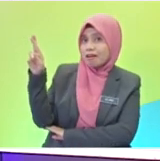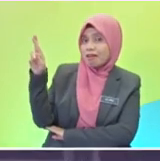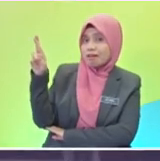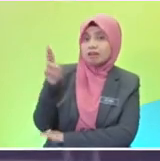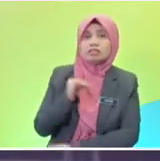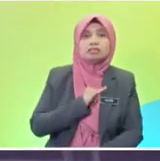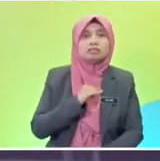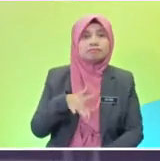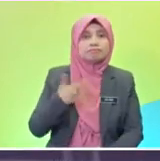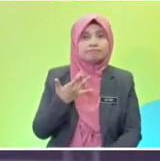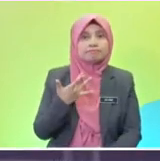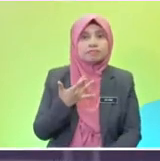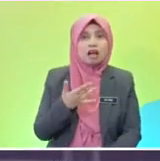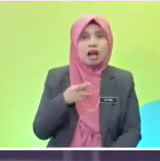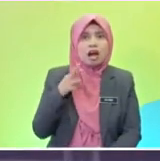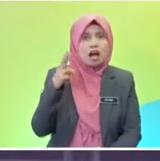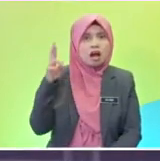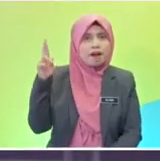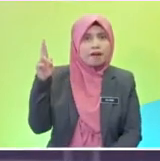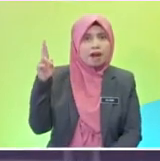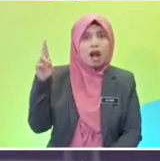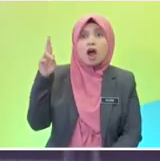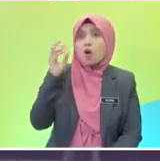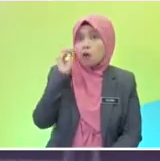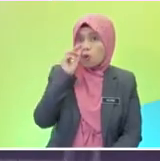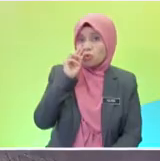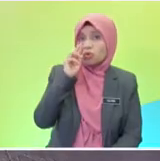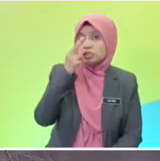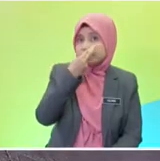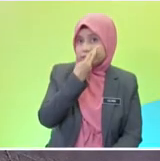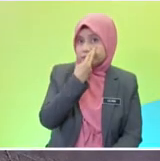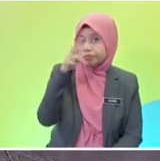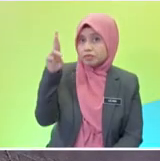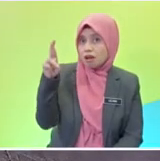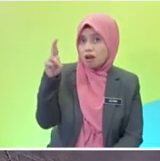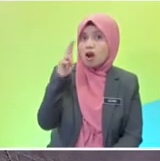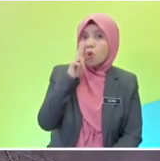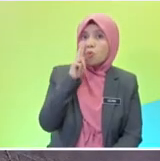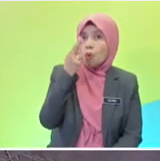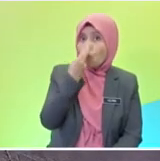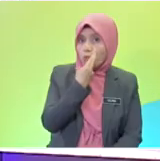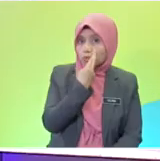Teacher, I think it's the rose. Yes, you're right. Pink rose.